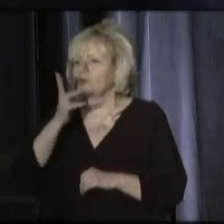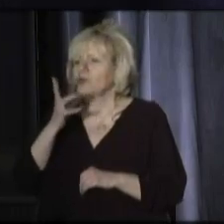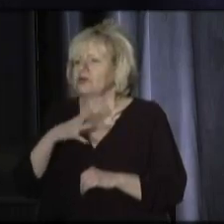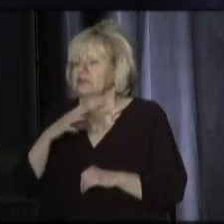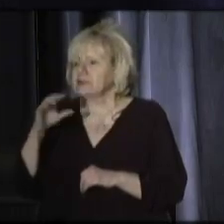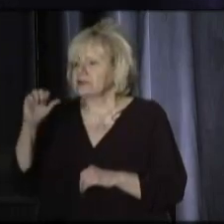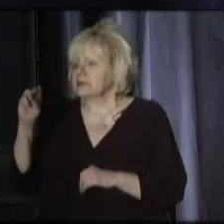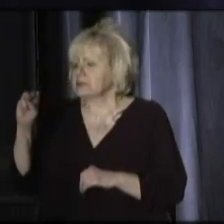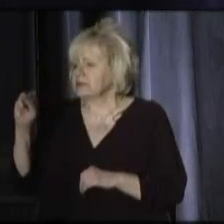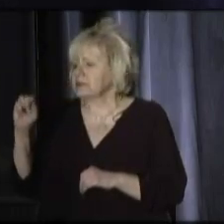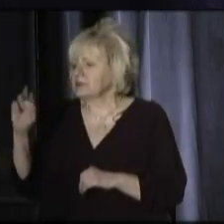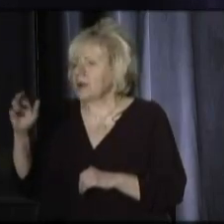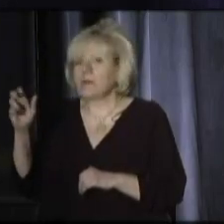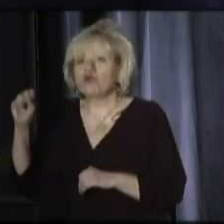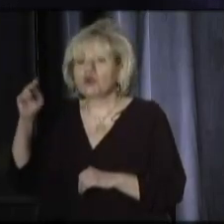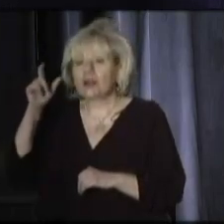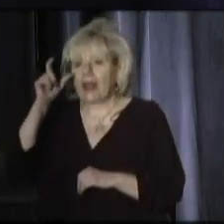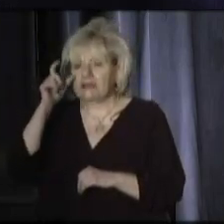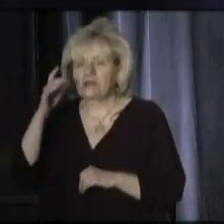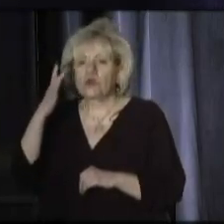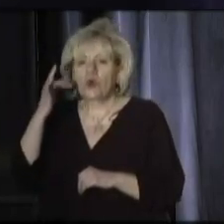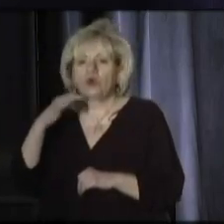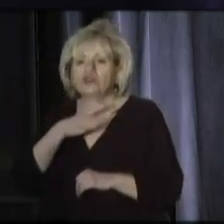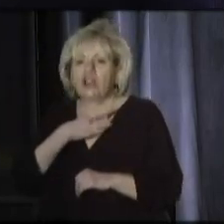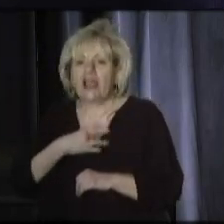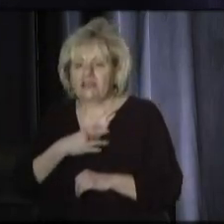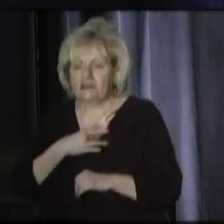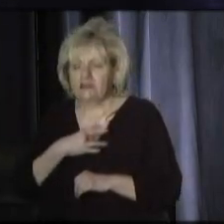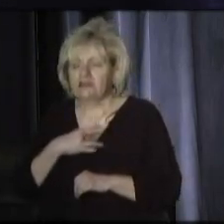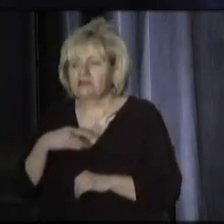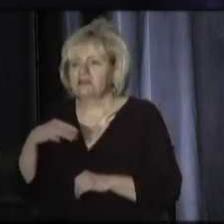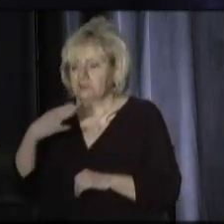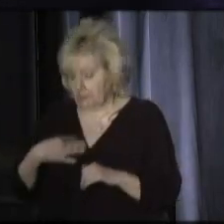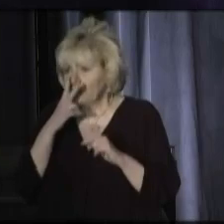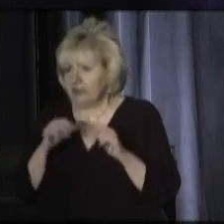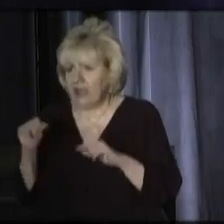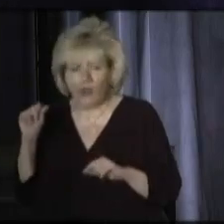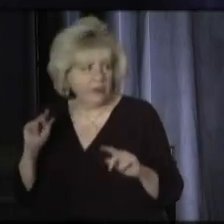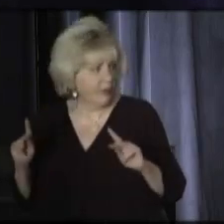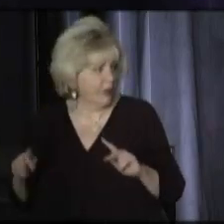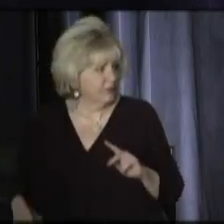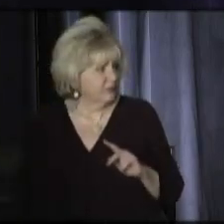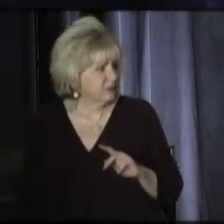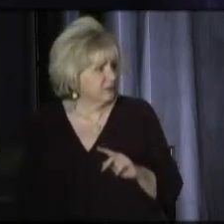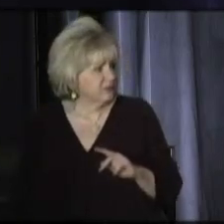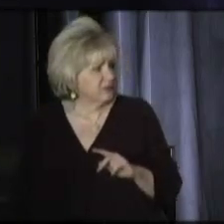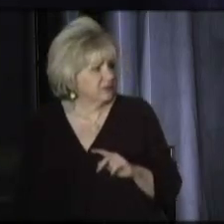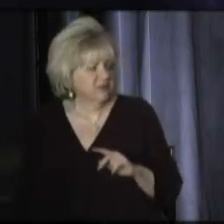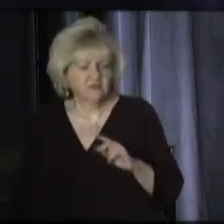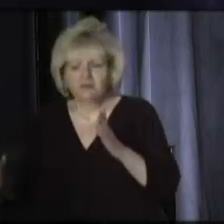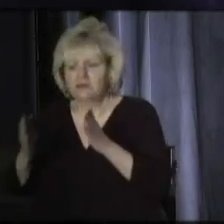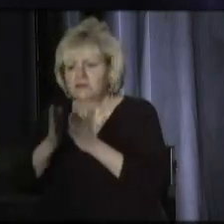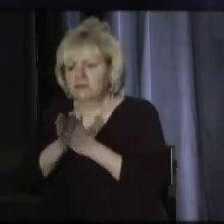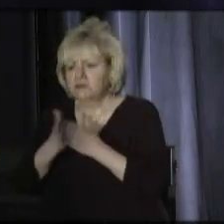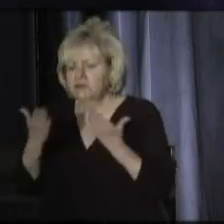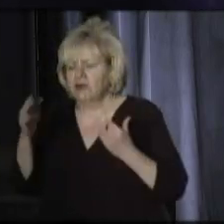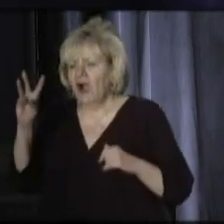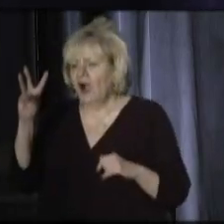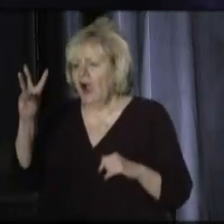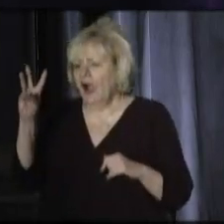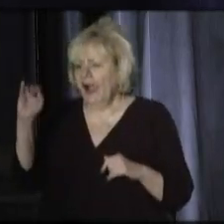pork fat. I remembered I had a cousin who used to play glassfoot with us, who told us that the way you get pregnant is through the belly